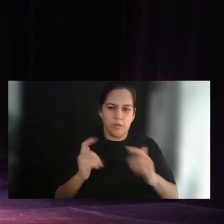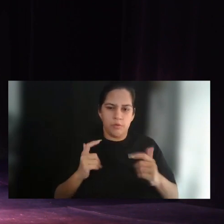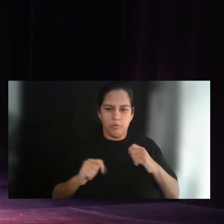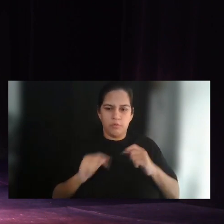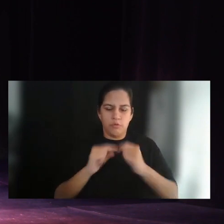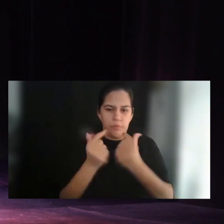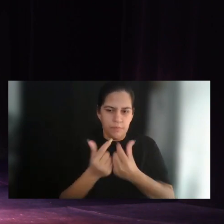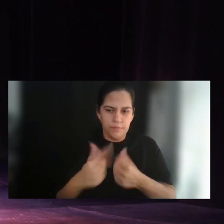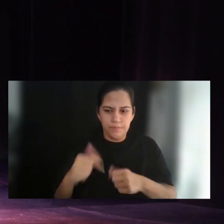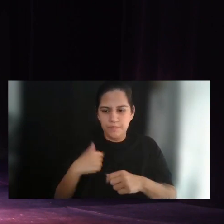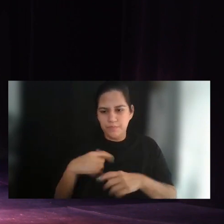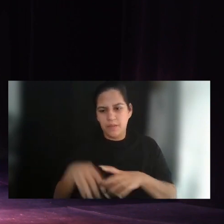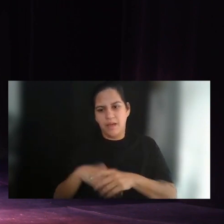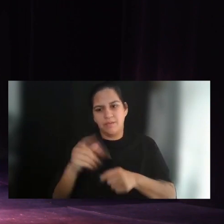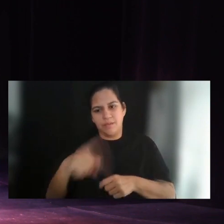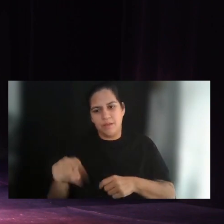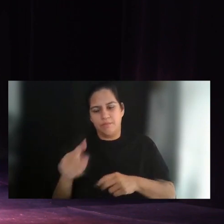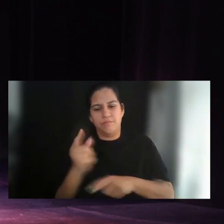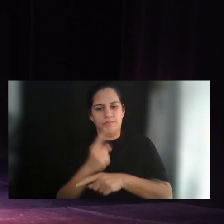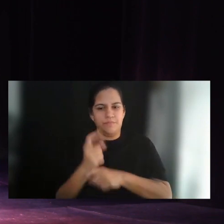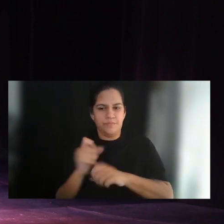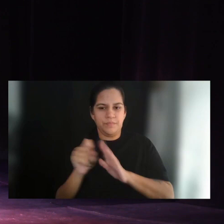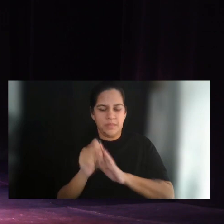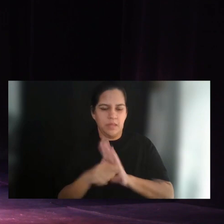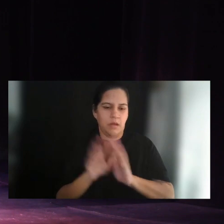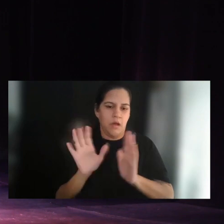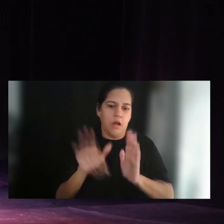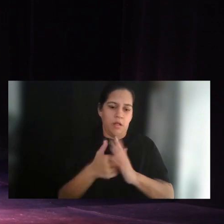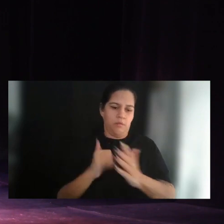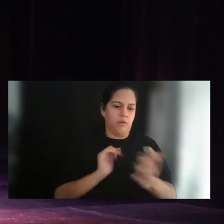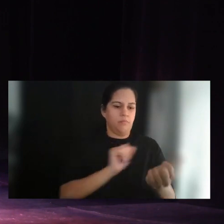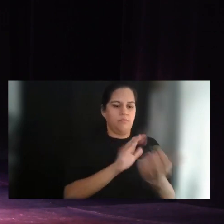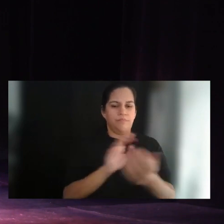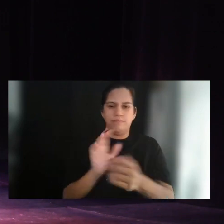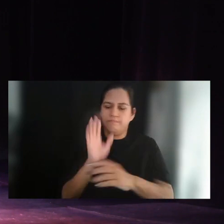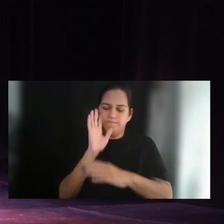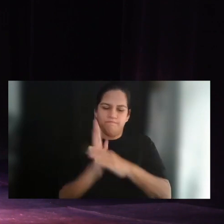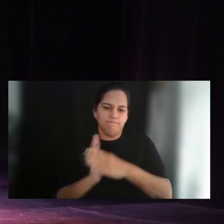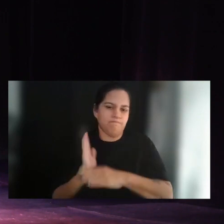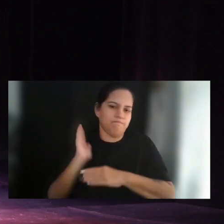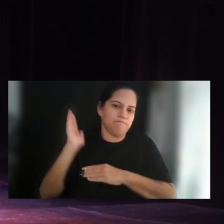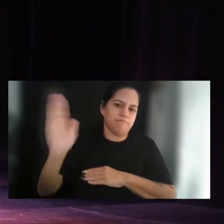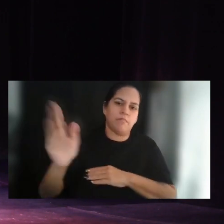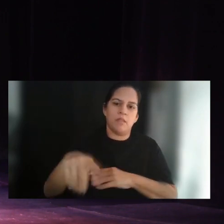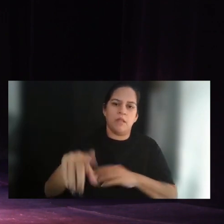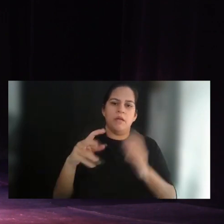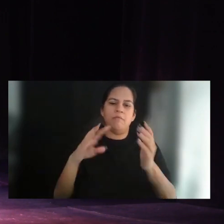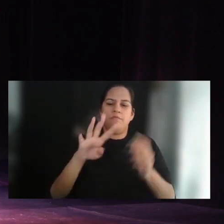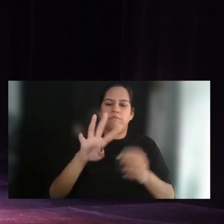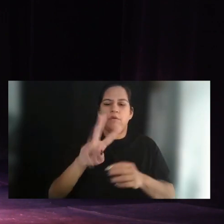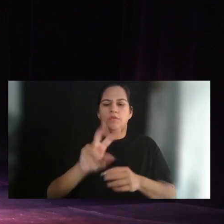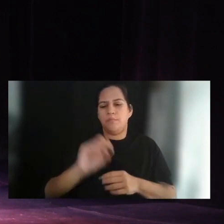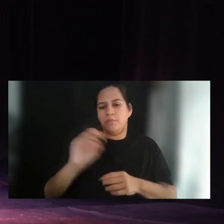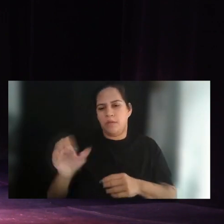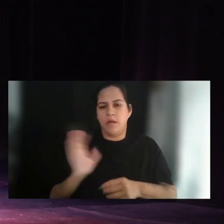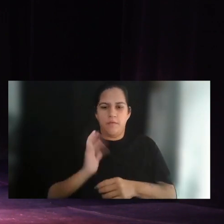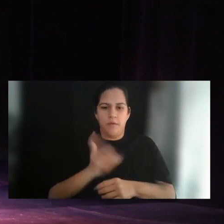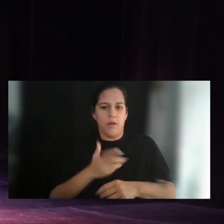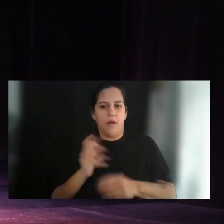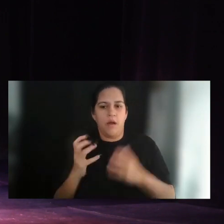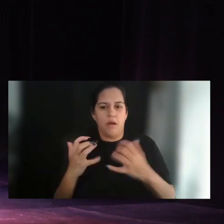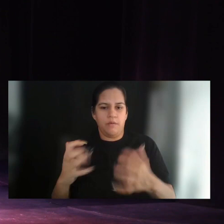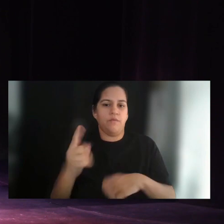of our approaches led to us exceeding the box office expectations, and a whopping 42% of our audience was first-time visitors to the